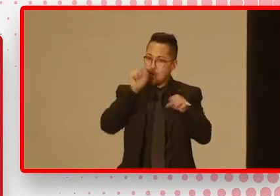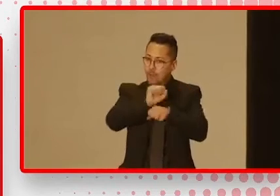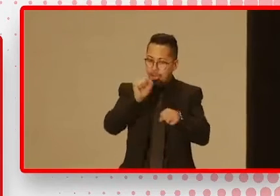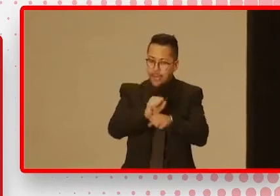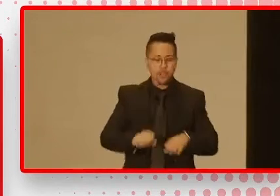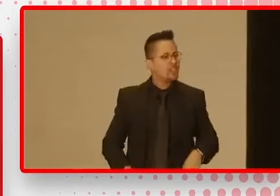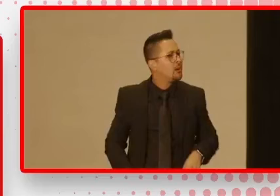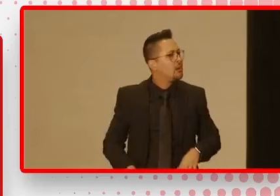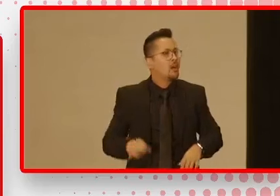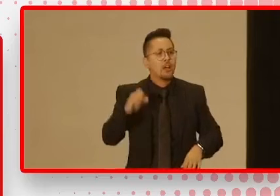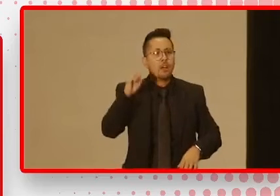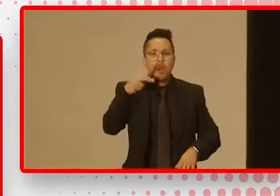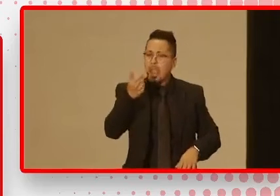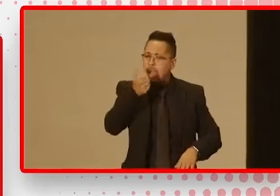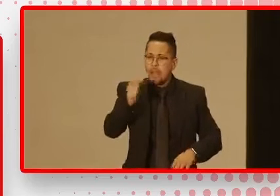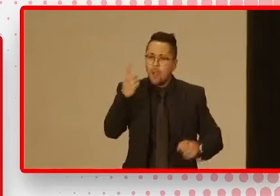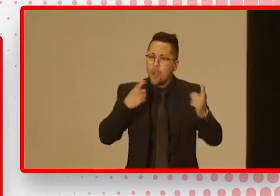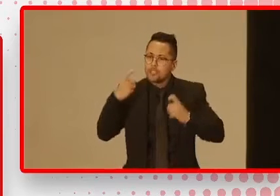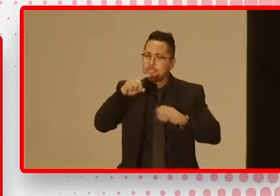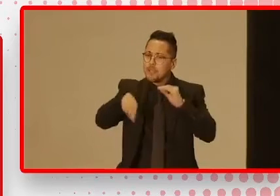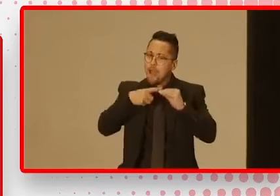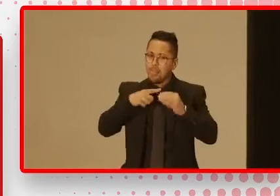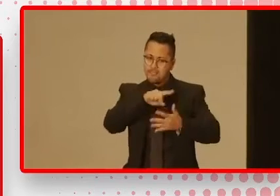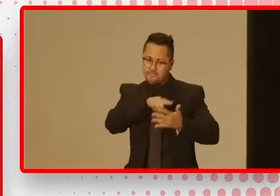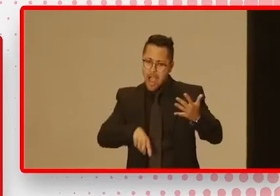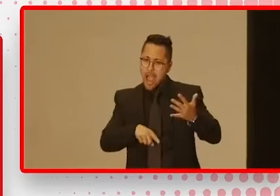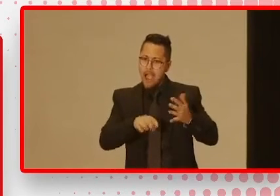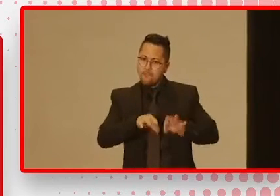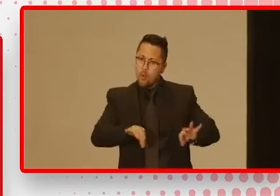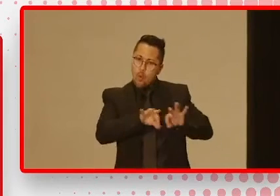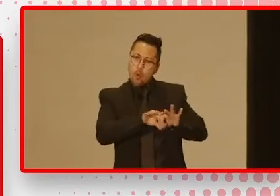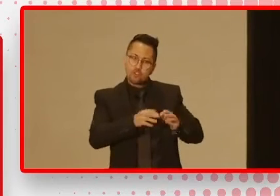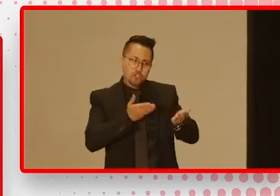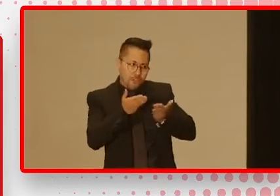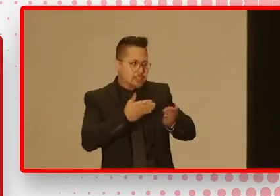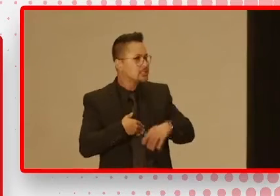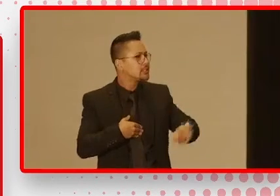So any questions on those 5 core services? Yes, ma'am.